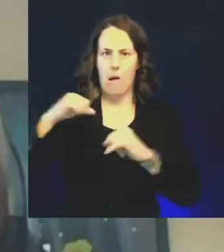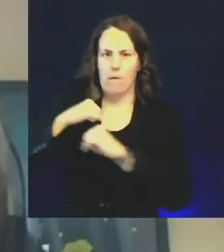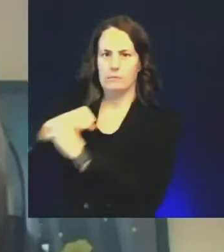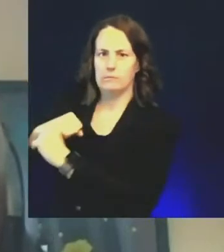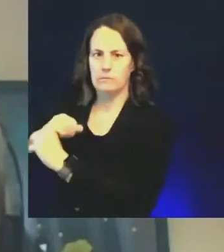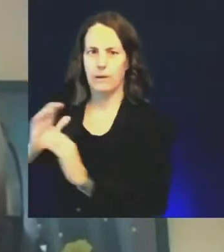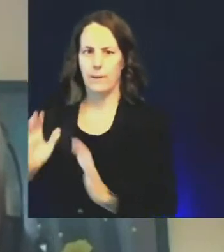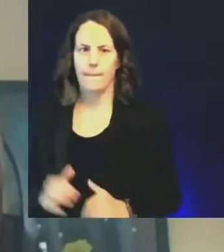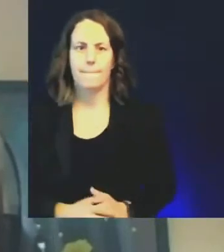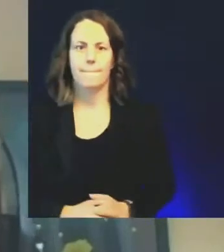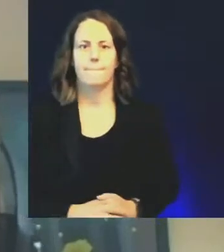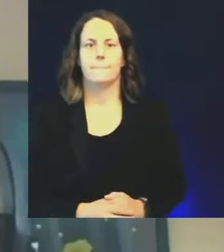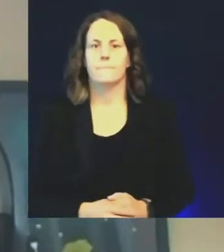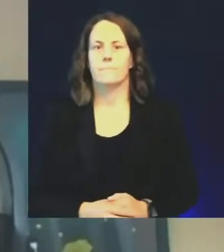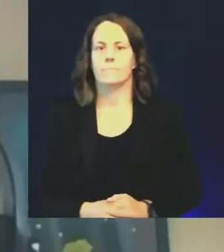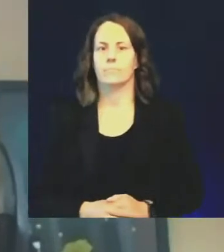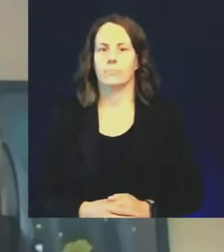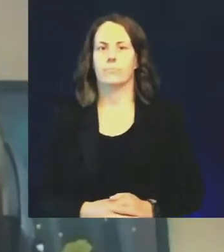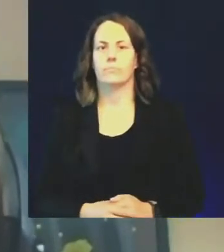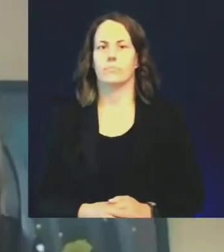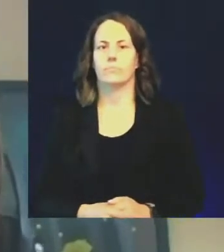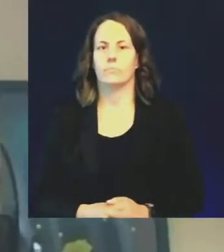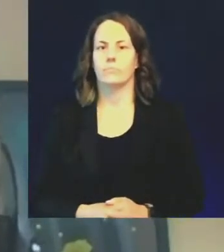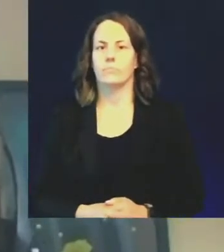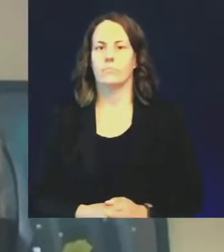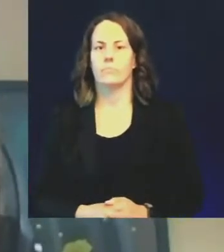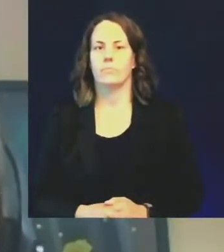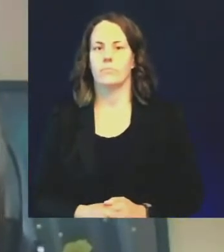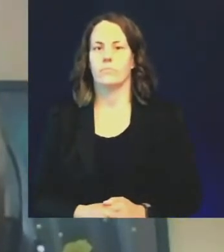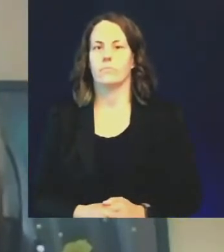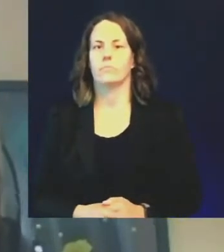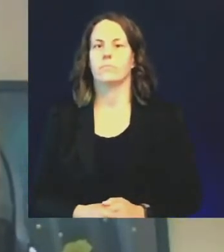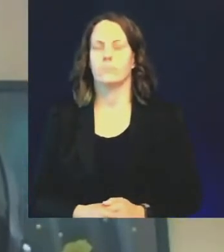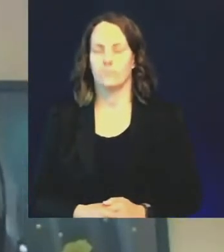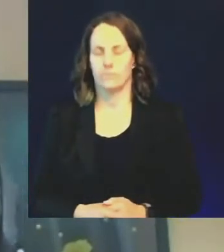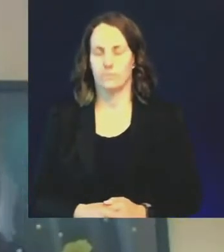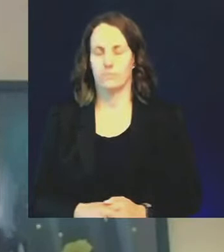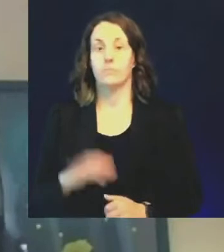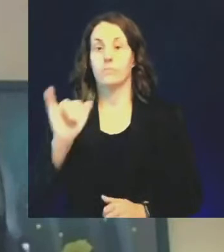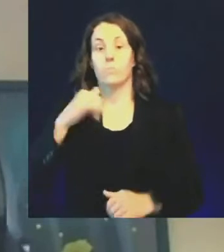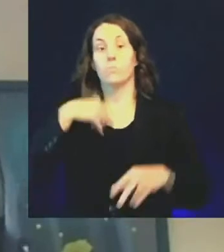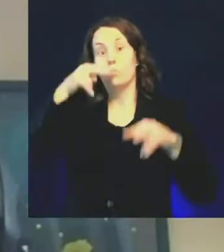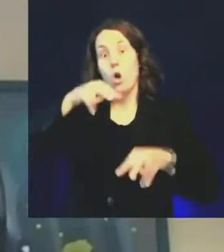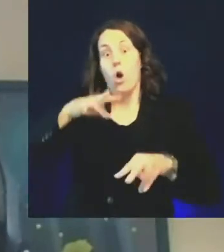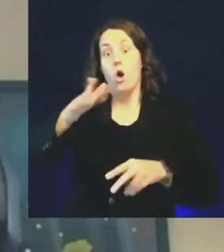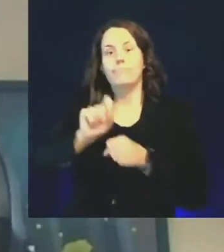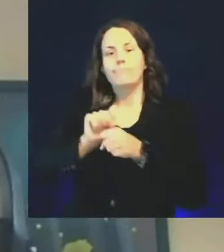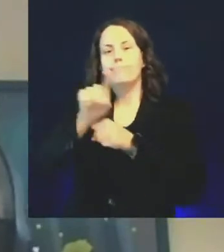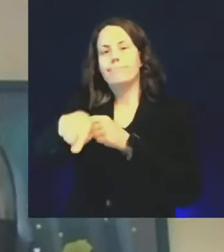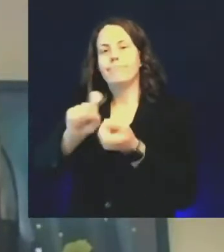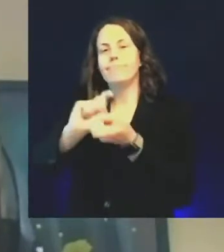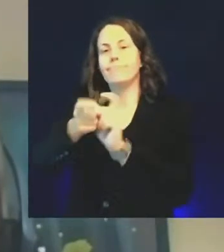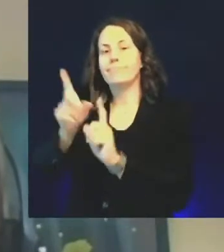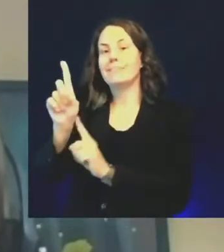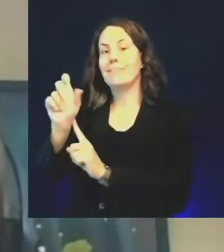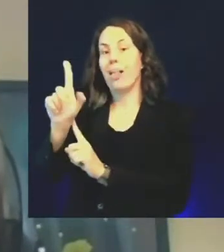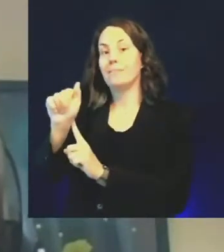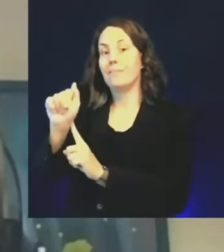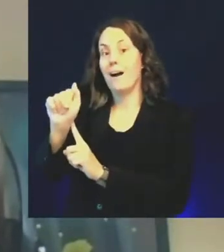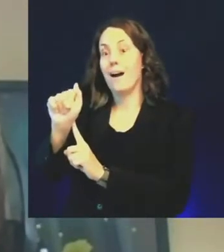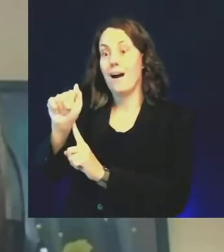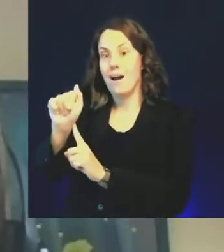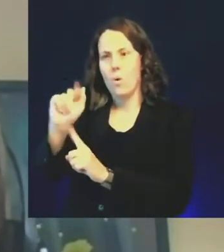weeks. And, we've seen it in India. We've seen it in the UK. We are seeing it in southern